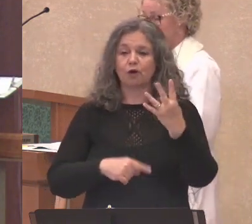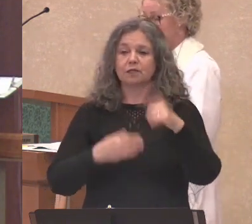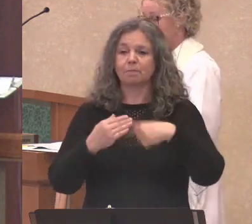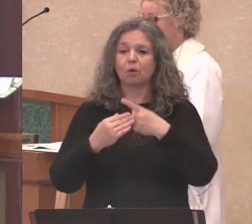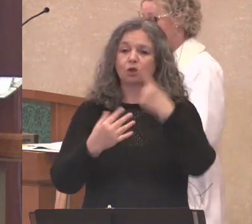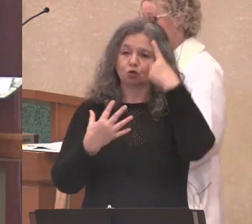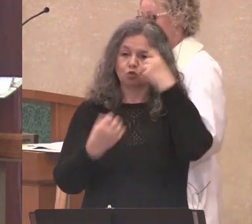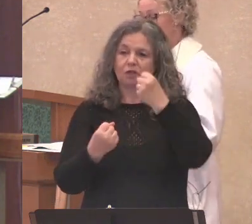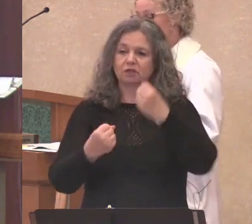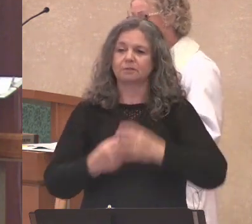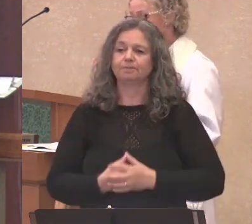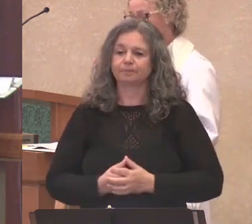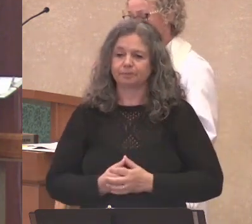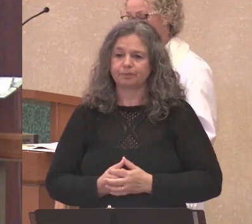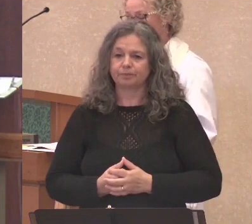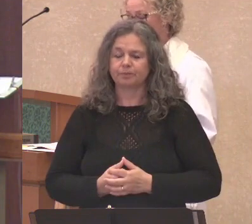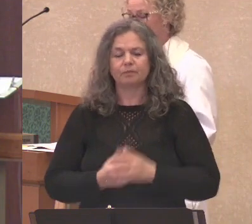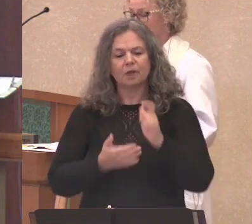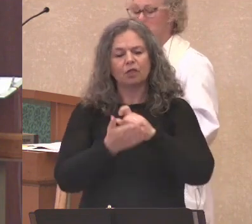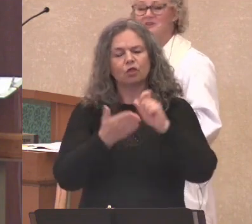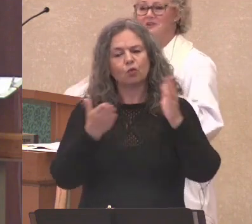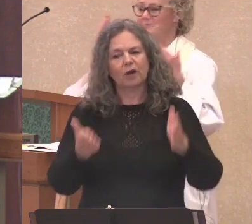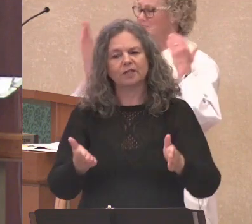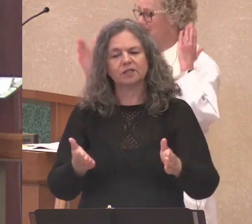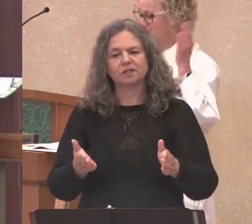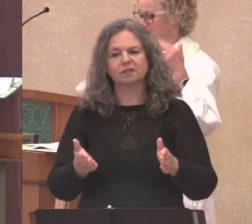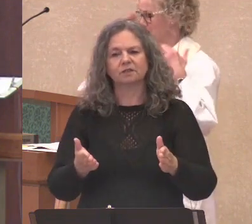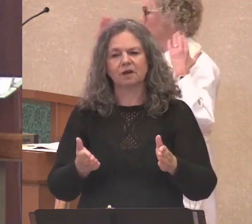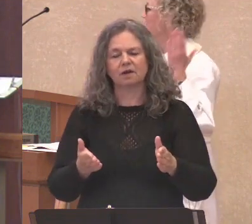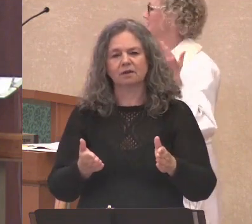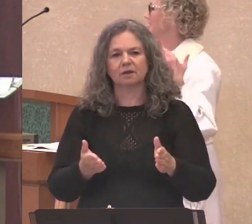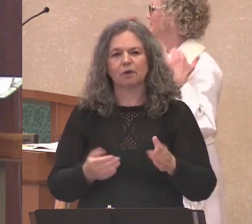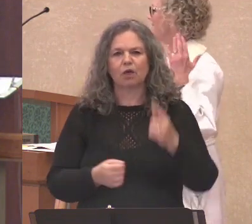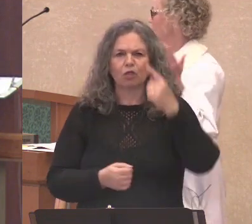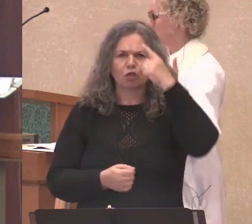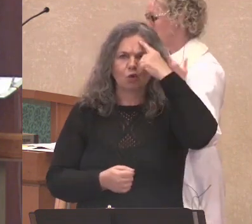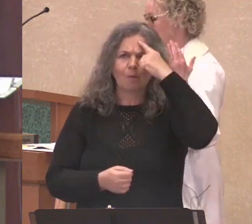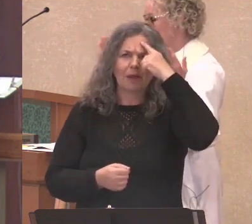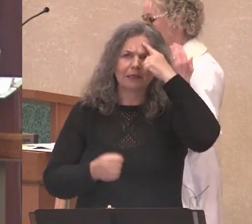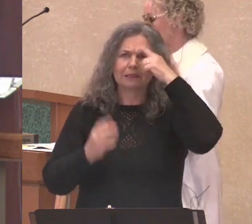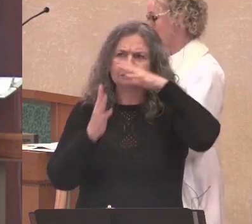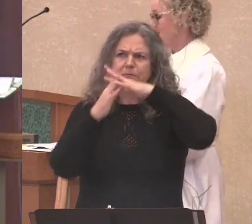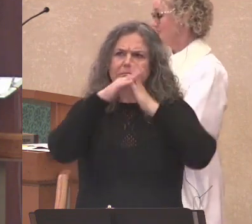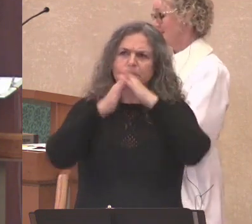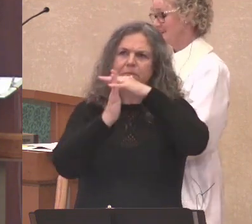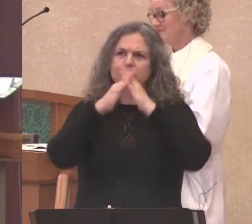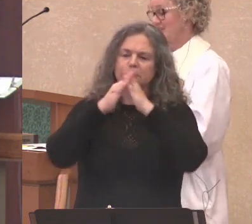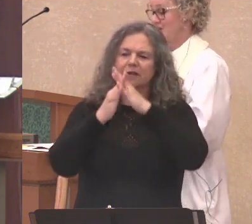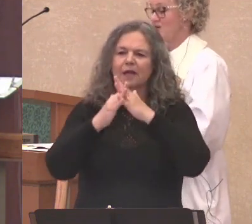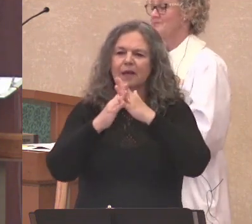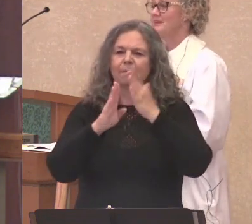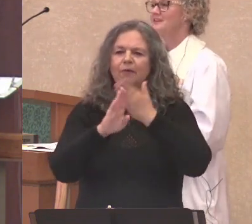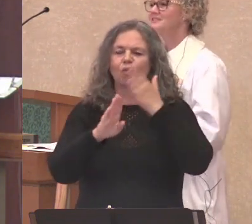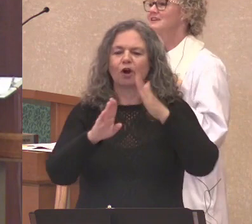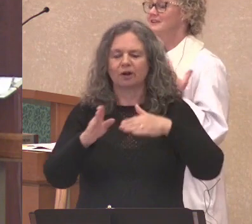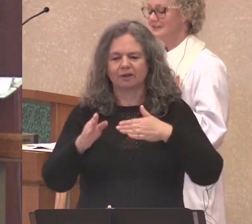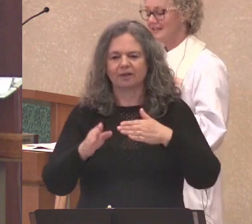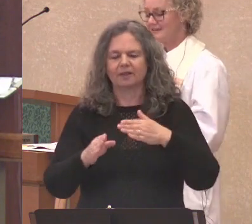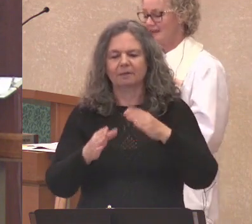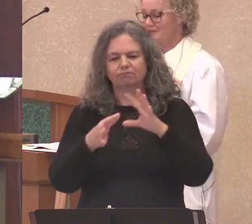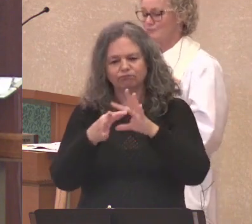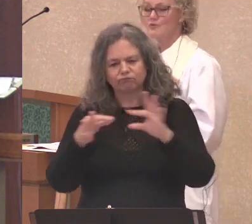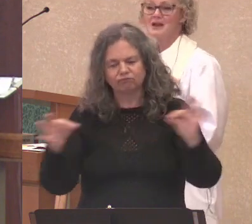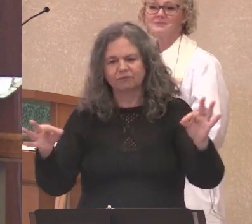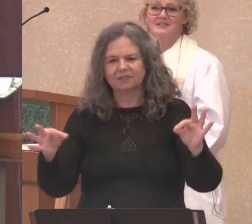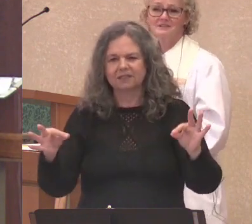trust. But the author goes through a bit of a mental wrestling match before they get there. It's like a